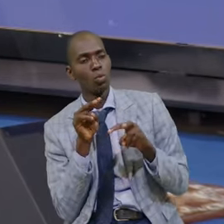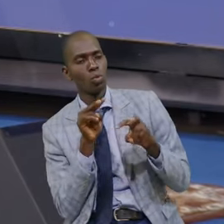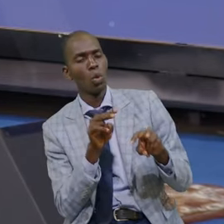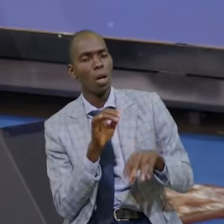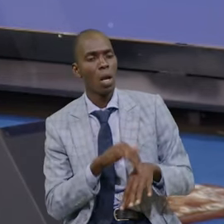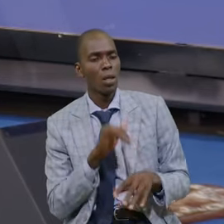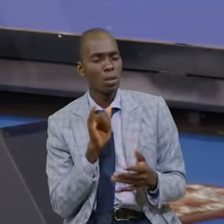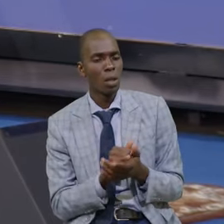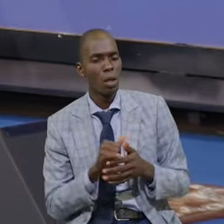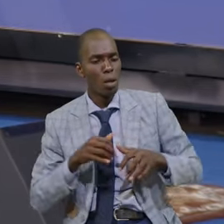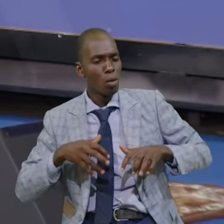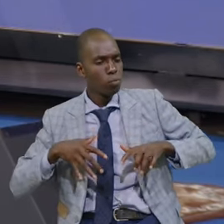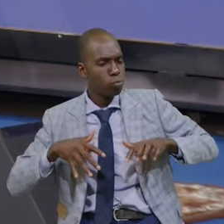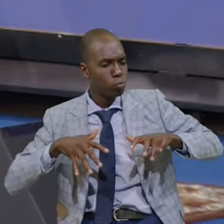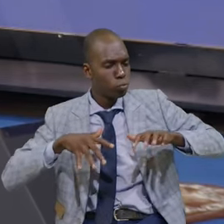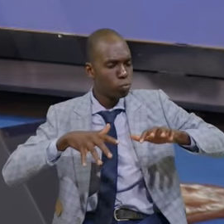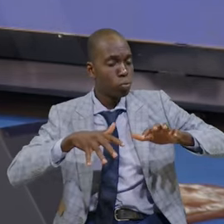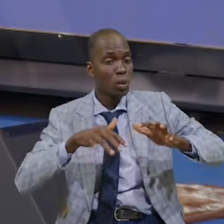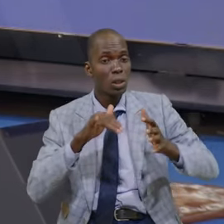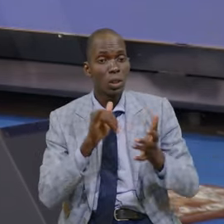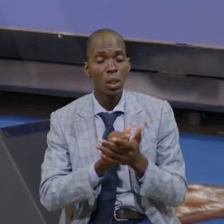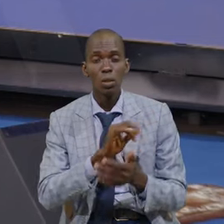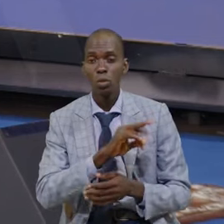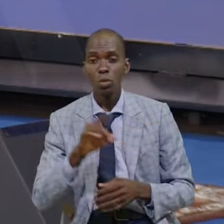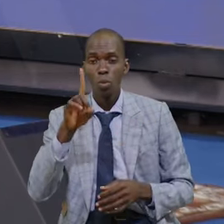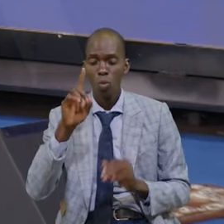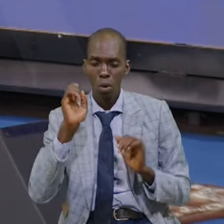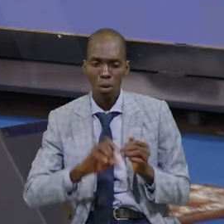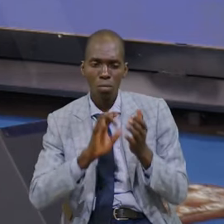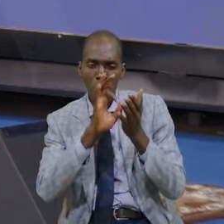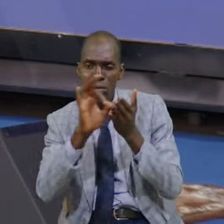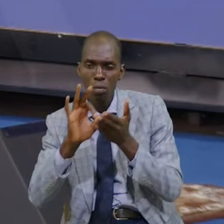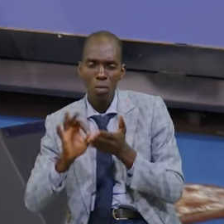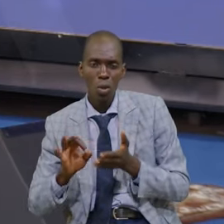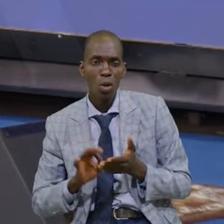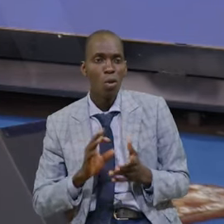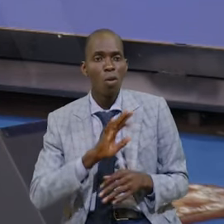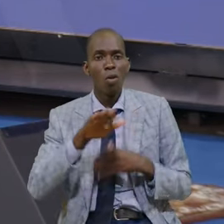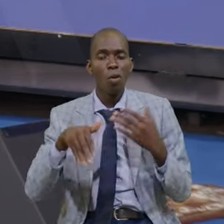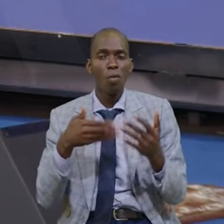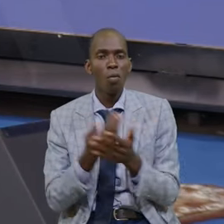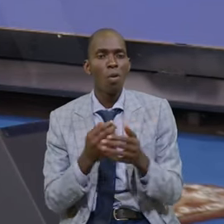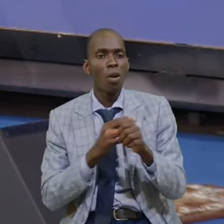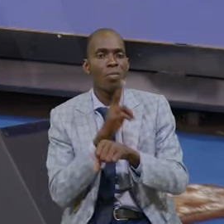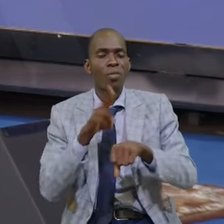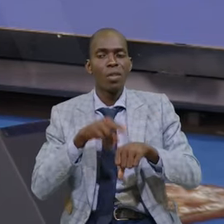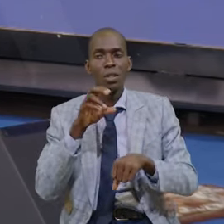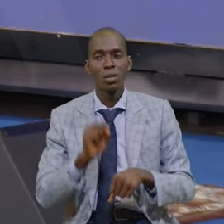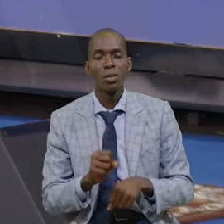multitude, whom no man could number, of all nations,